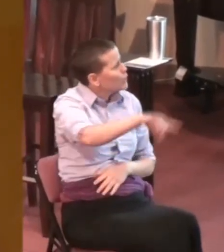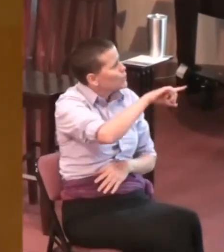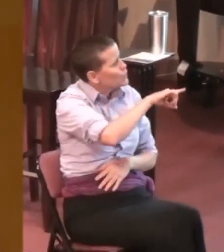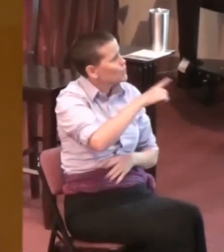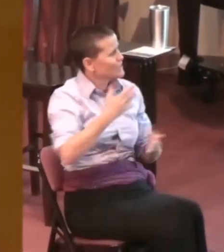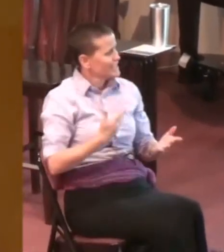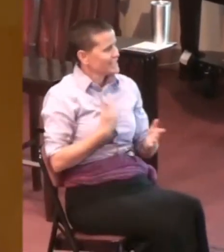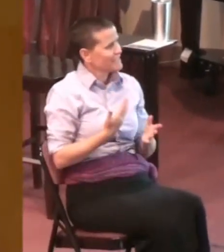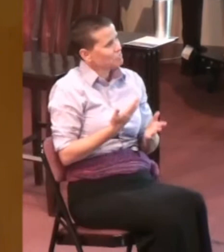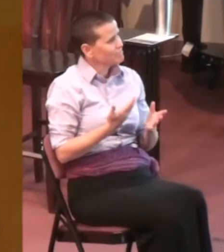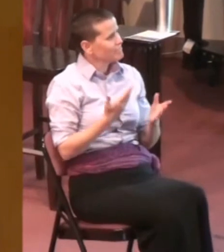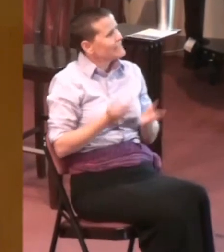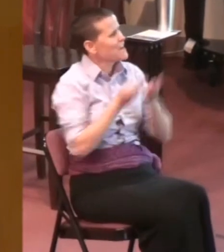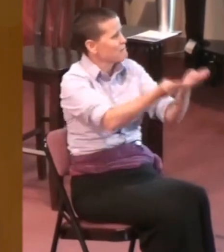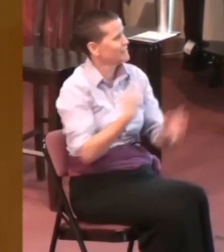sniff.